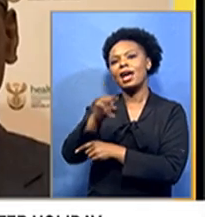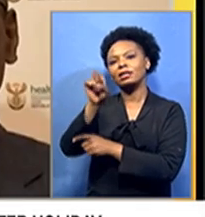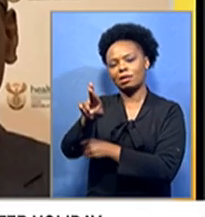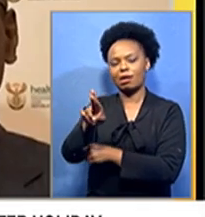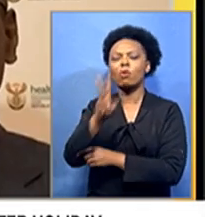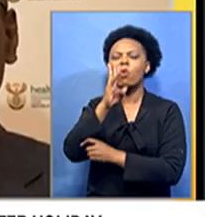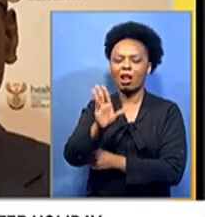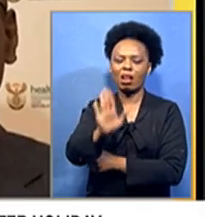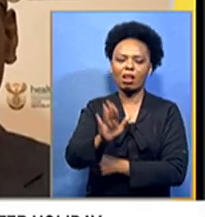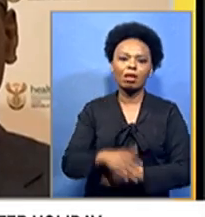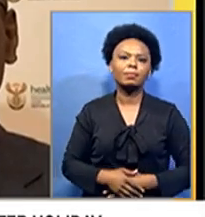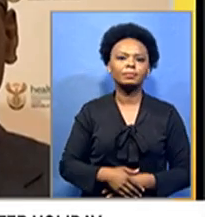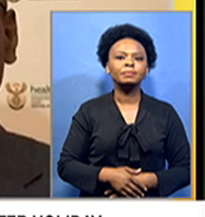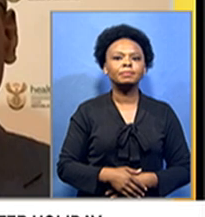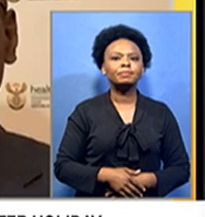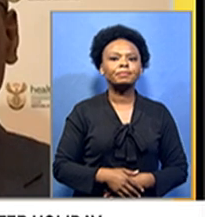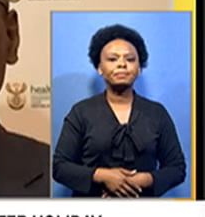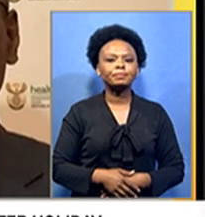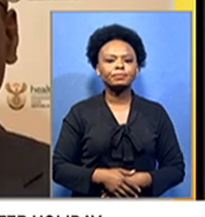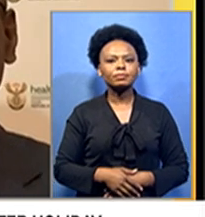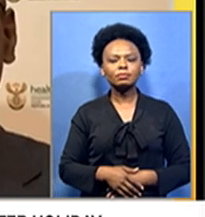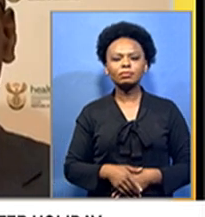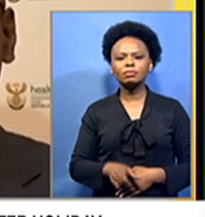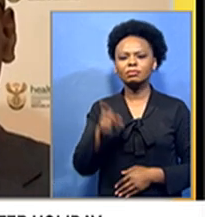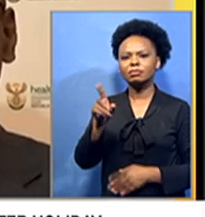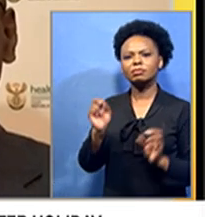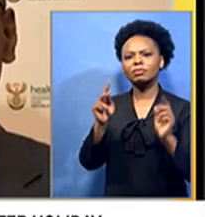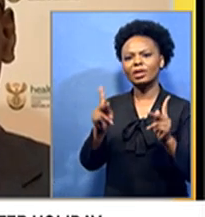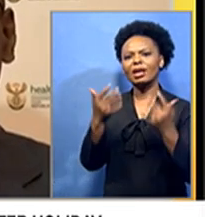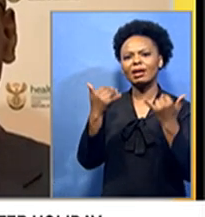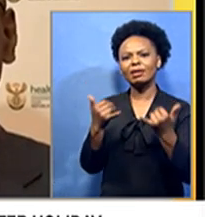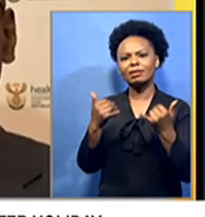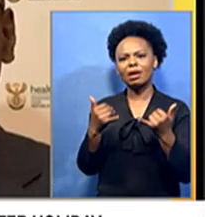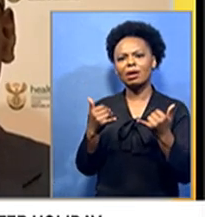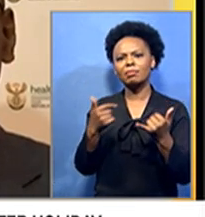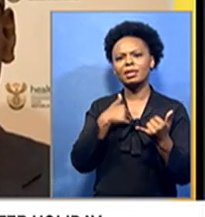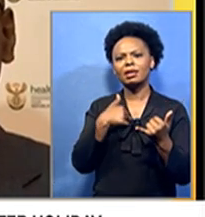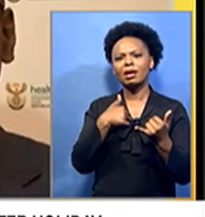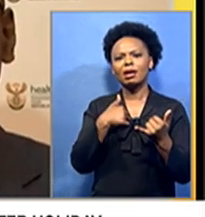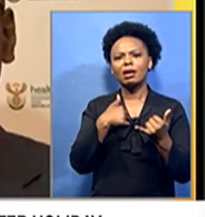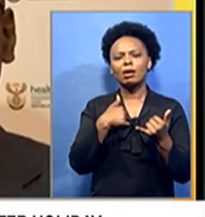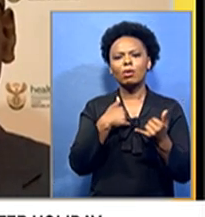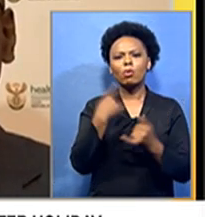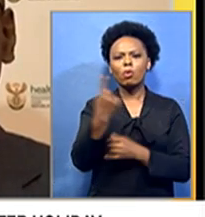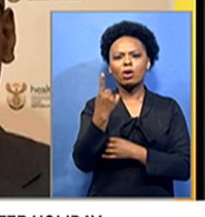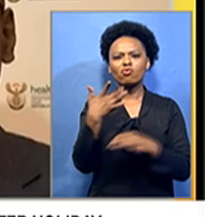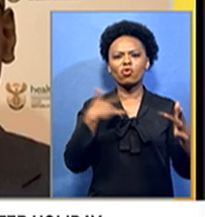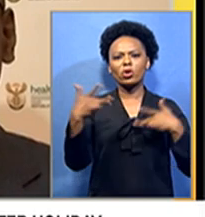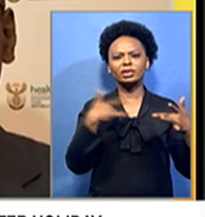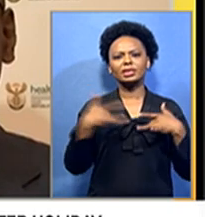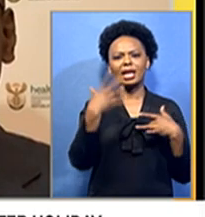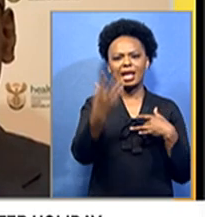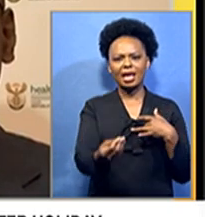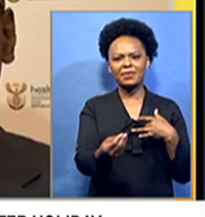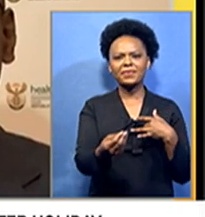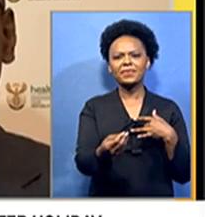look as well at whether or not, because I'm reading this morning as one of the concerns, and this is brought up by